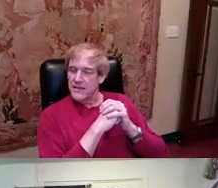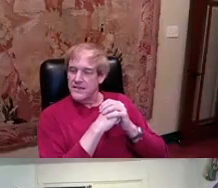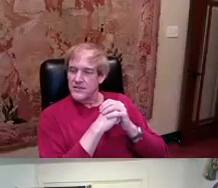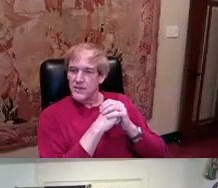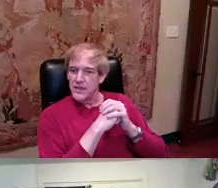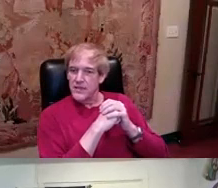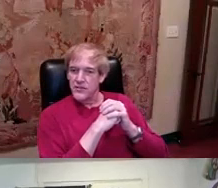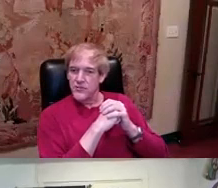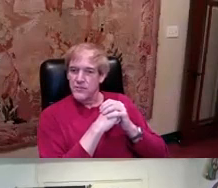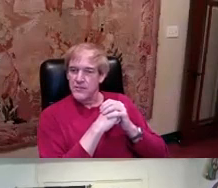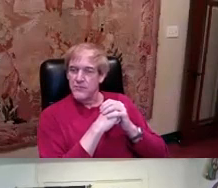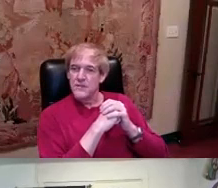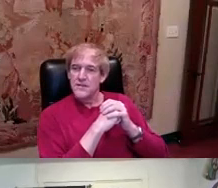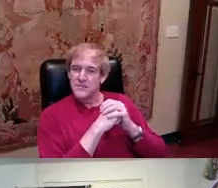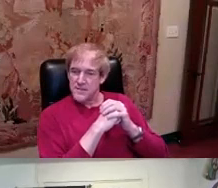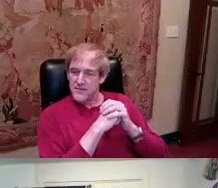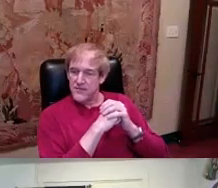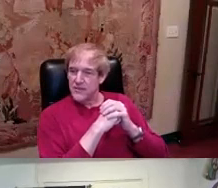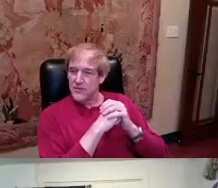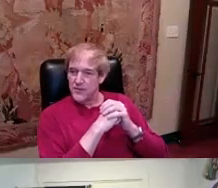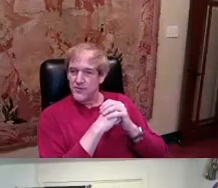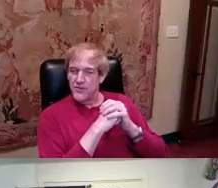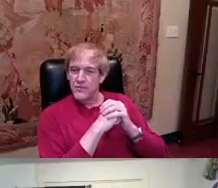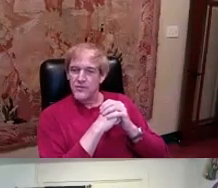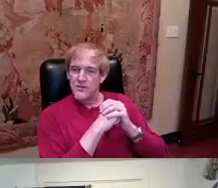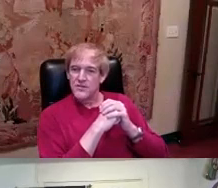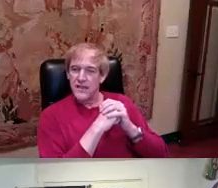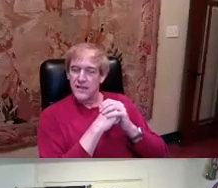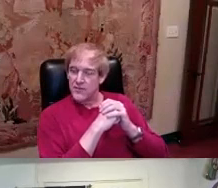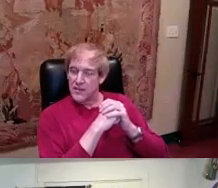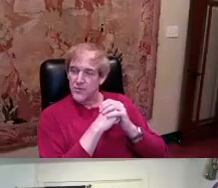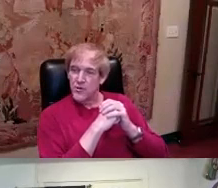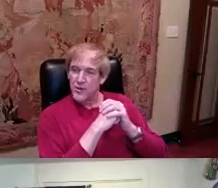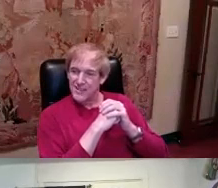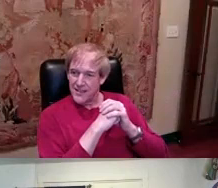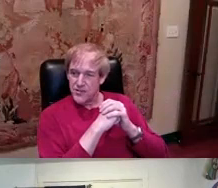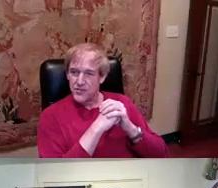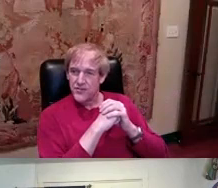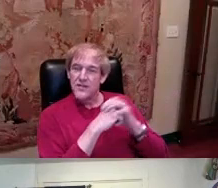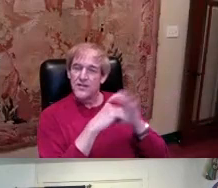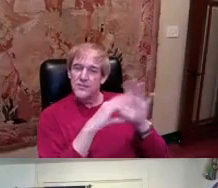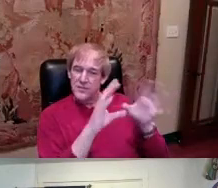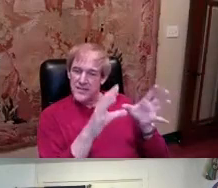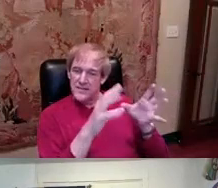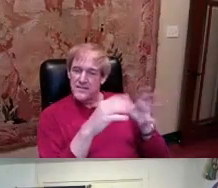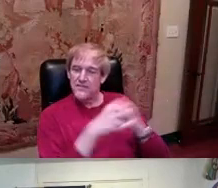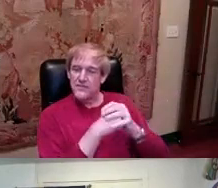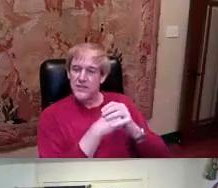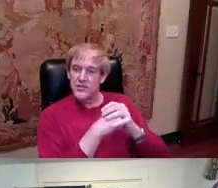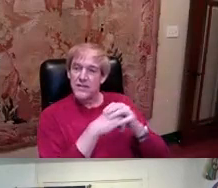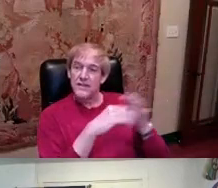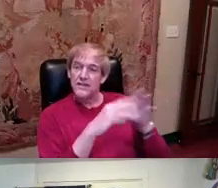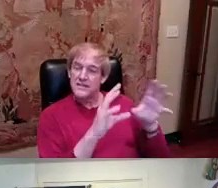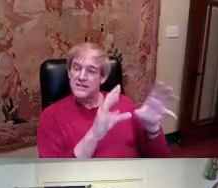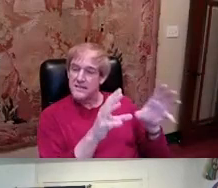any decision-making, you will meet specifically with those neighborhoods and those neighborhood organizations, present this